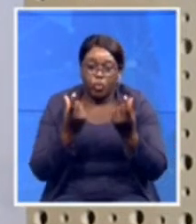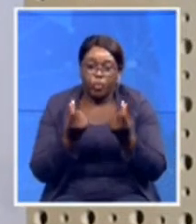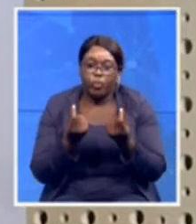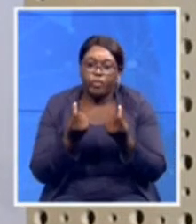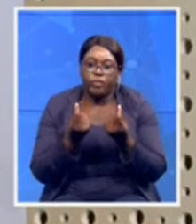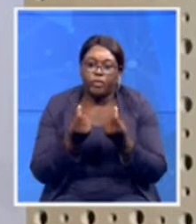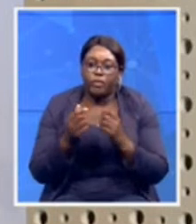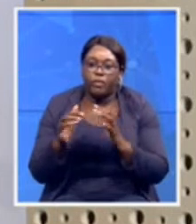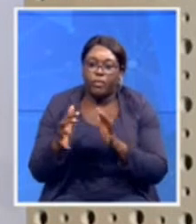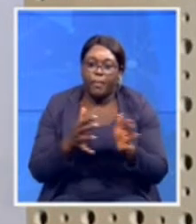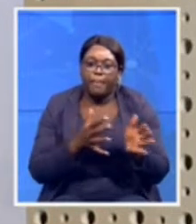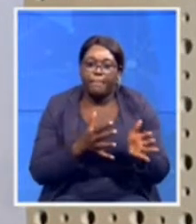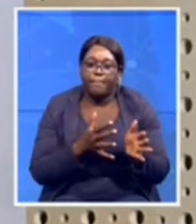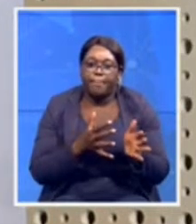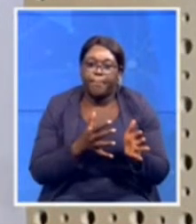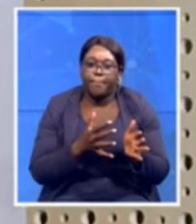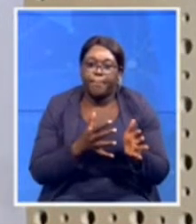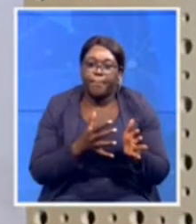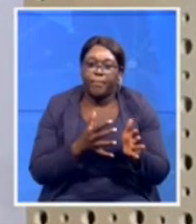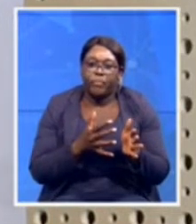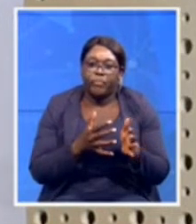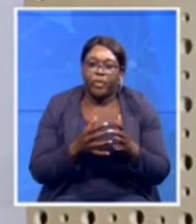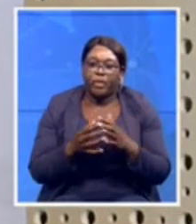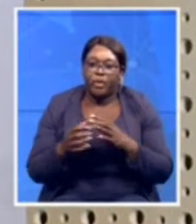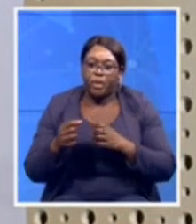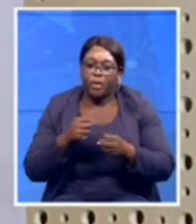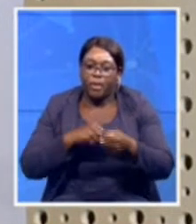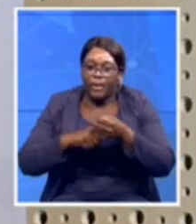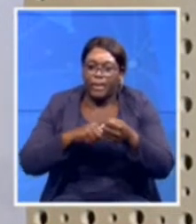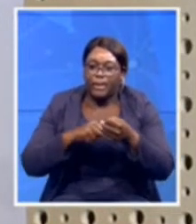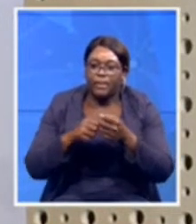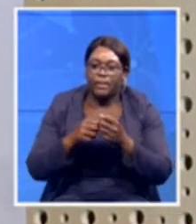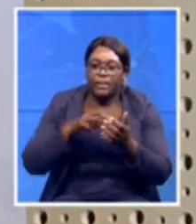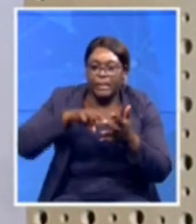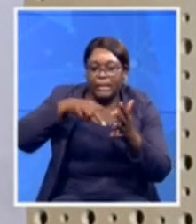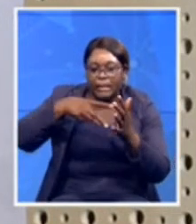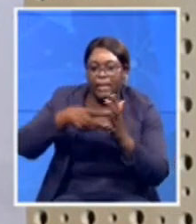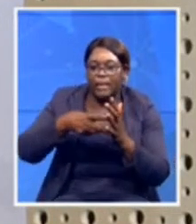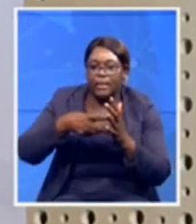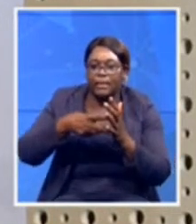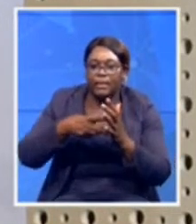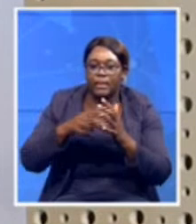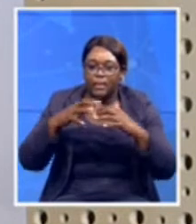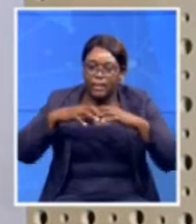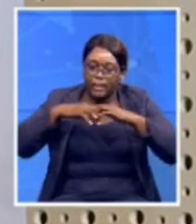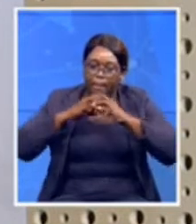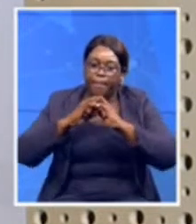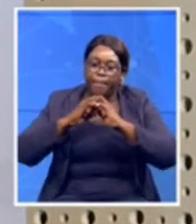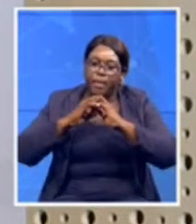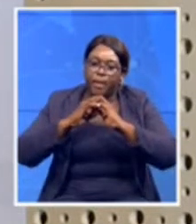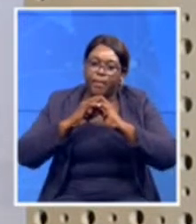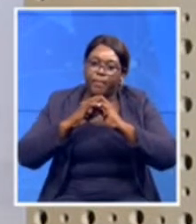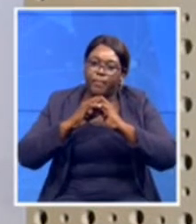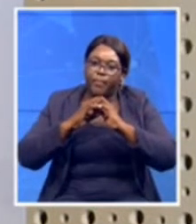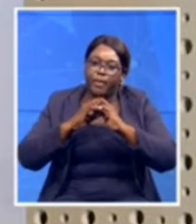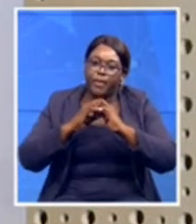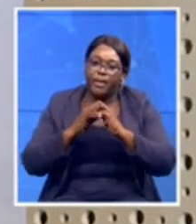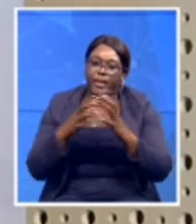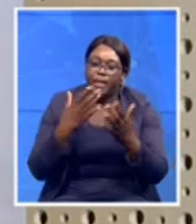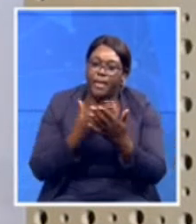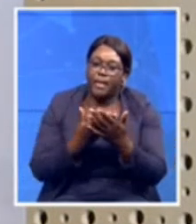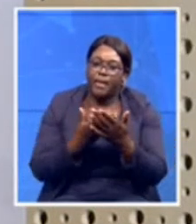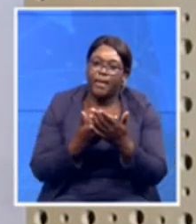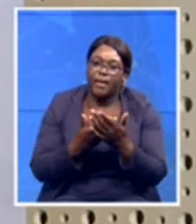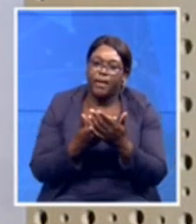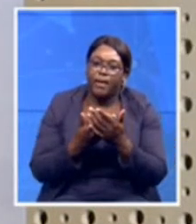enhancement strategy, and during the medium term, we're going to ensure that is aggressively implemented, just to supplement that which we get